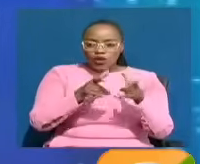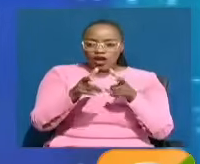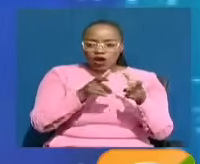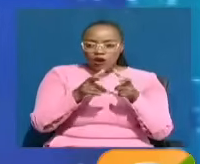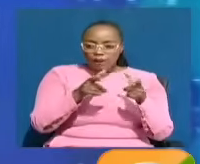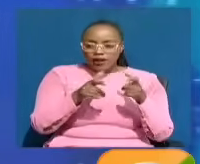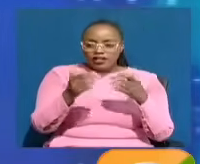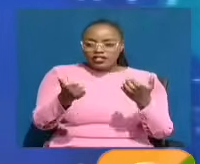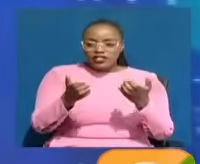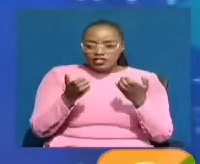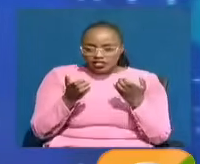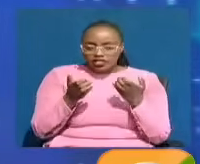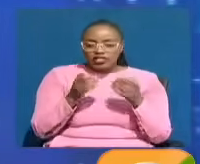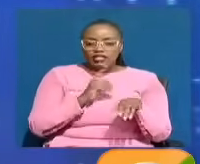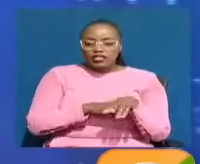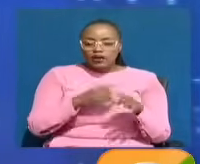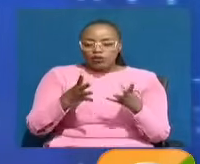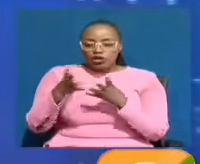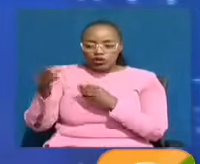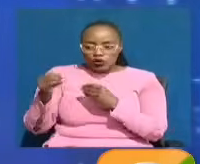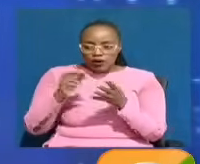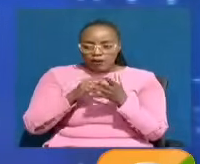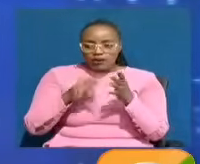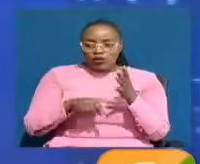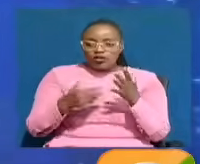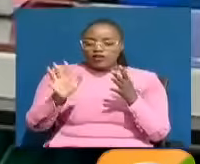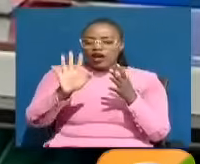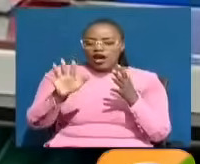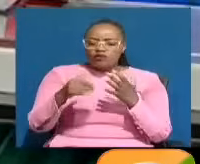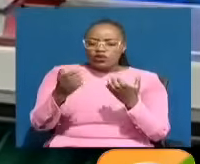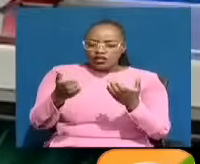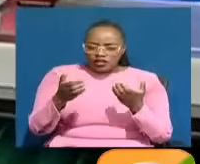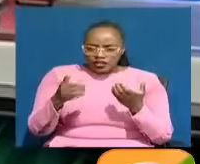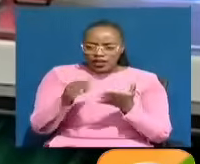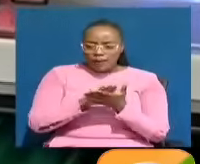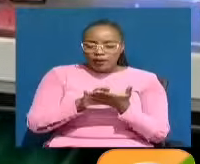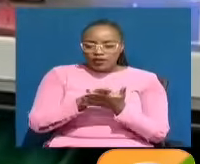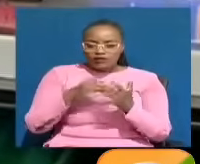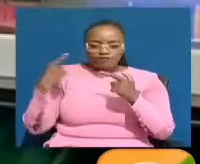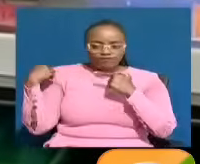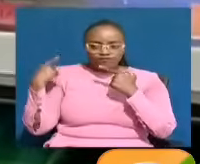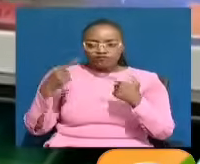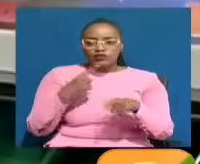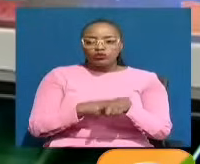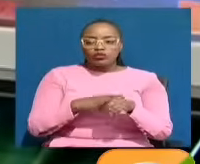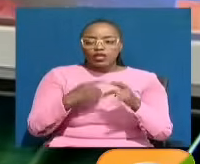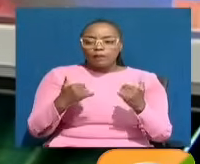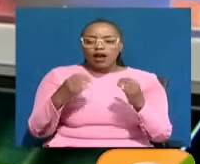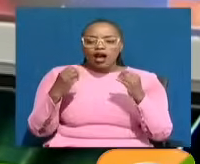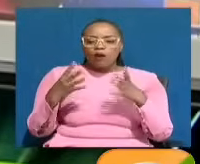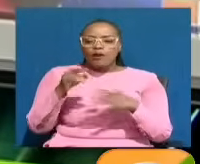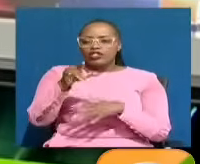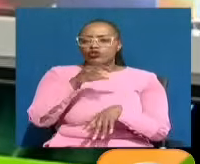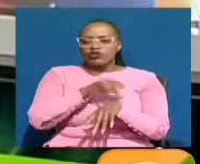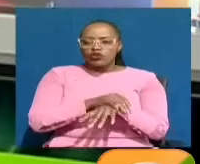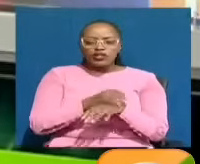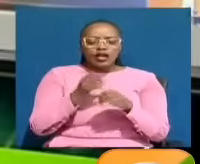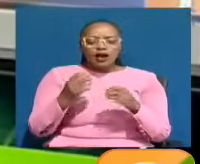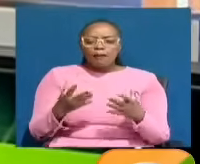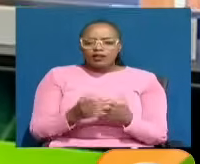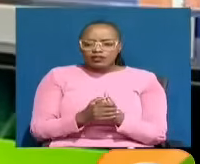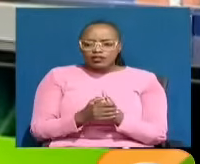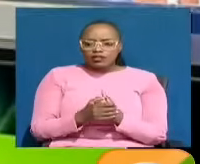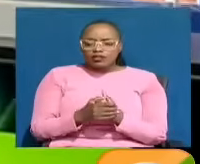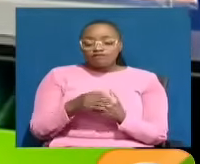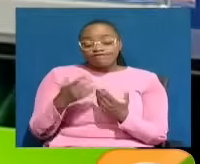a need as we go. Okay. So for example, as you go basis, yes. Mm-hmm. Up until this point, how much have you received in